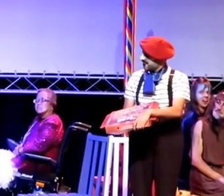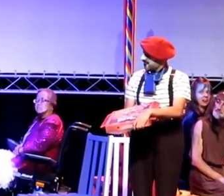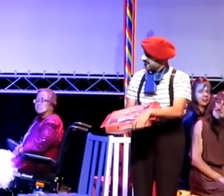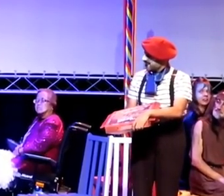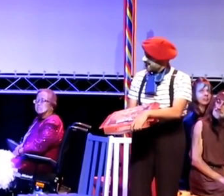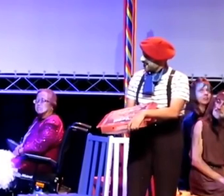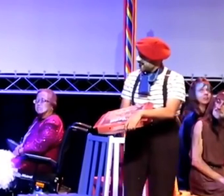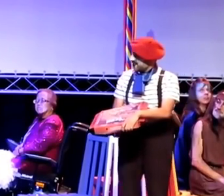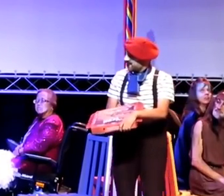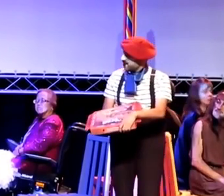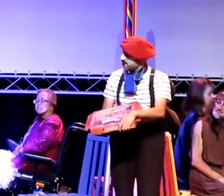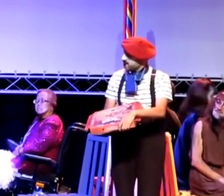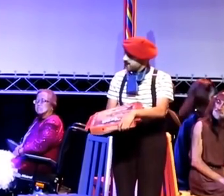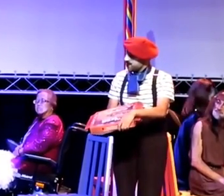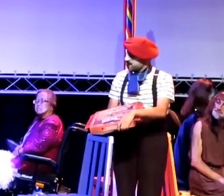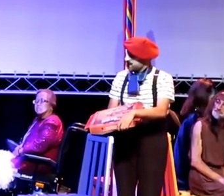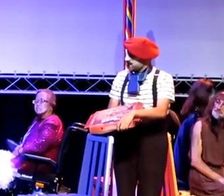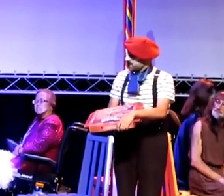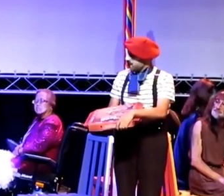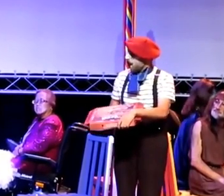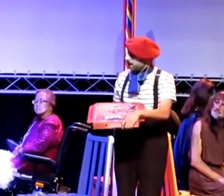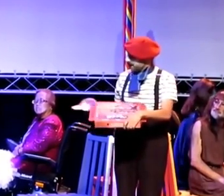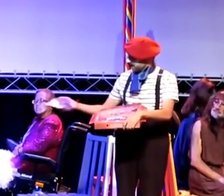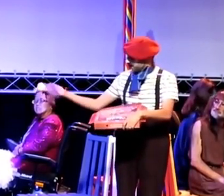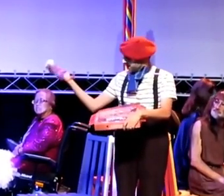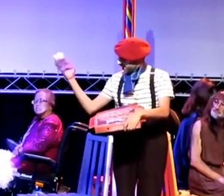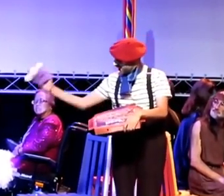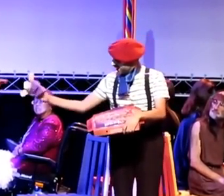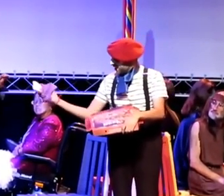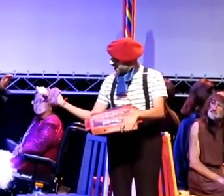Naughty clown, can I please, please? No.